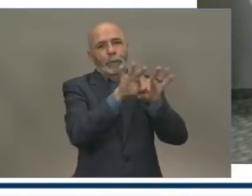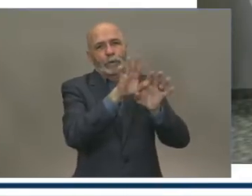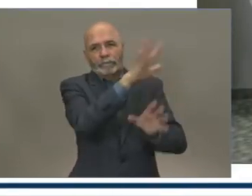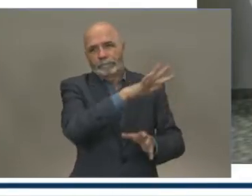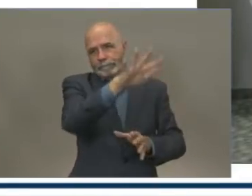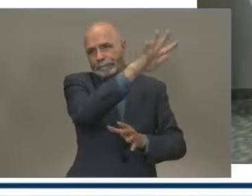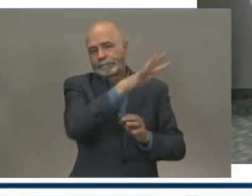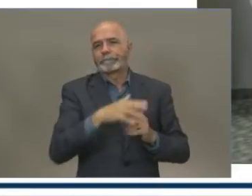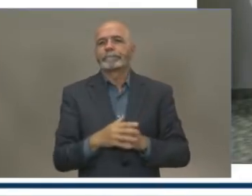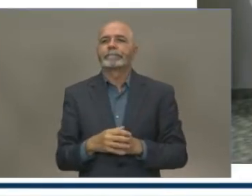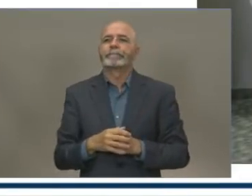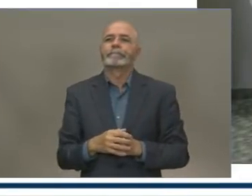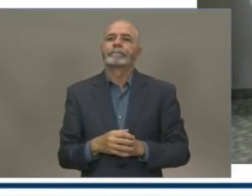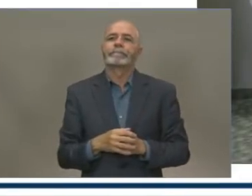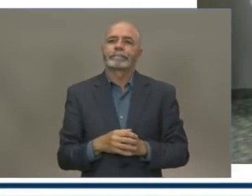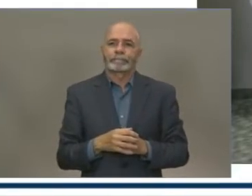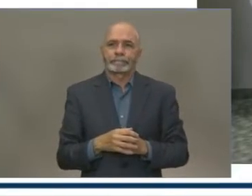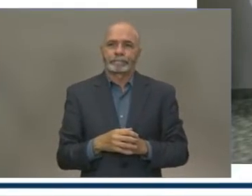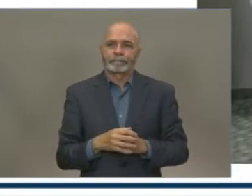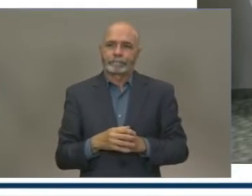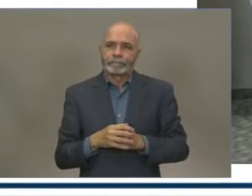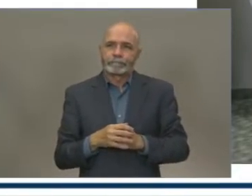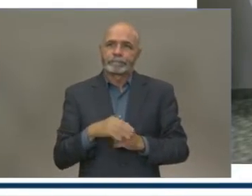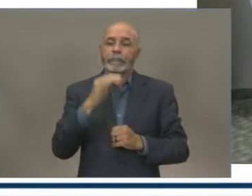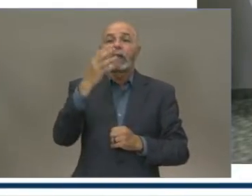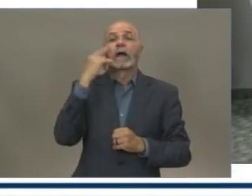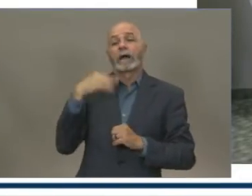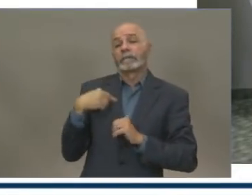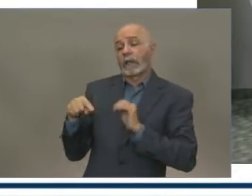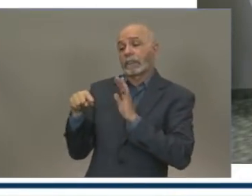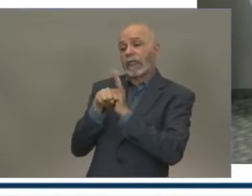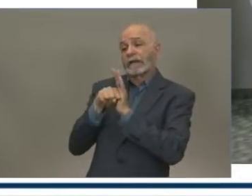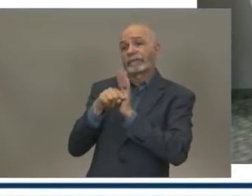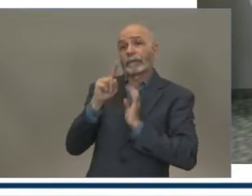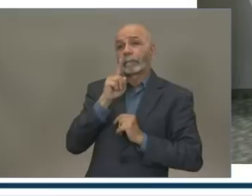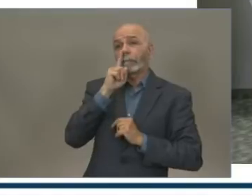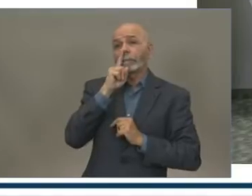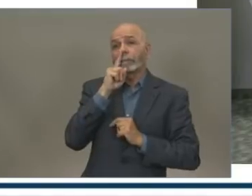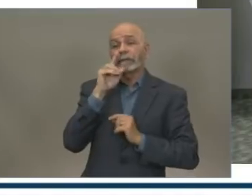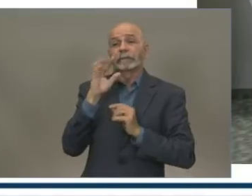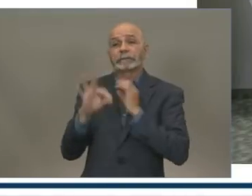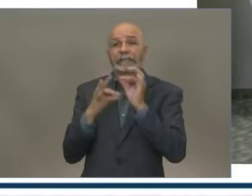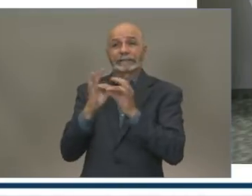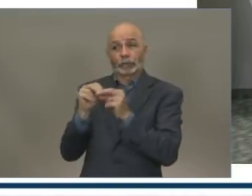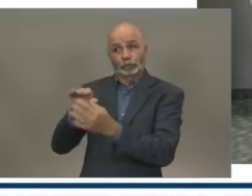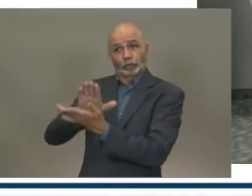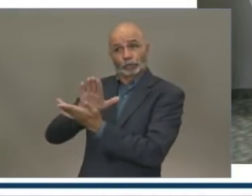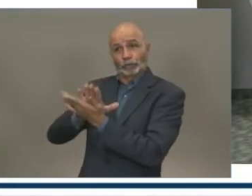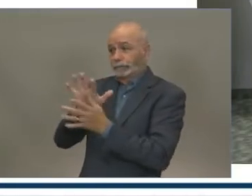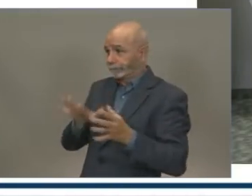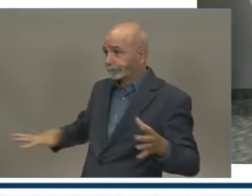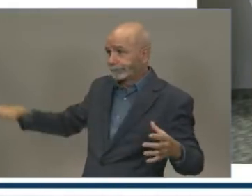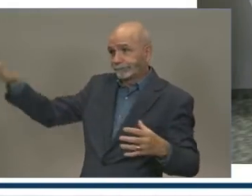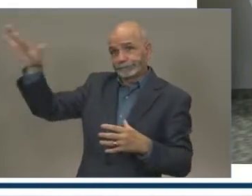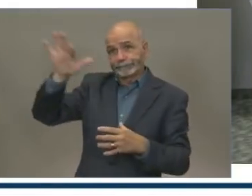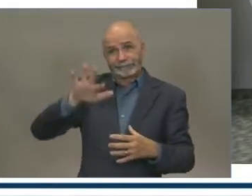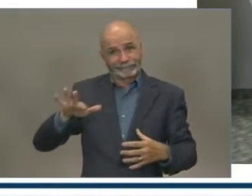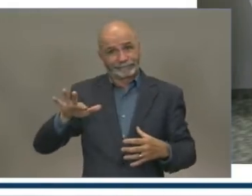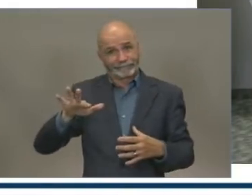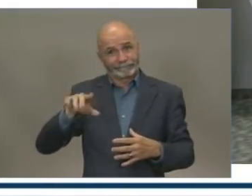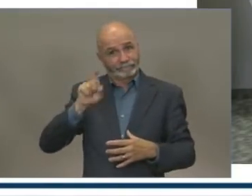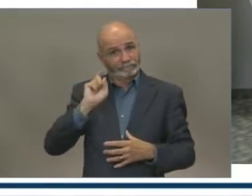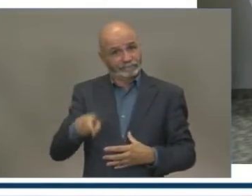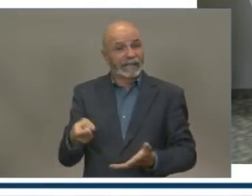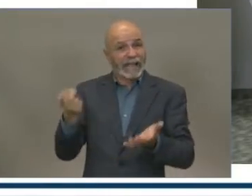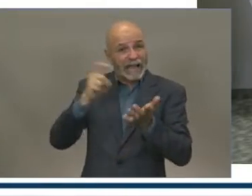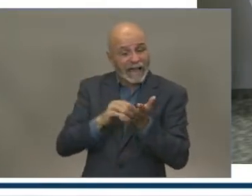Will negative COVID tests be required for the schools that closed? Will the students need them before going back? We're not requiring